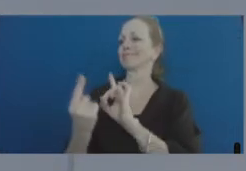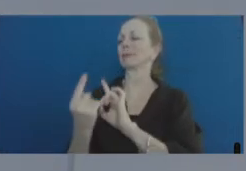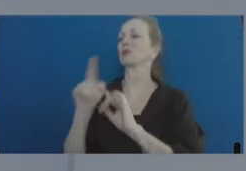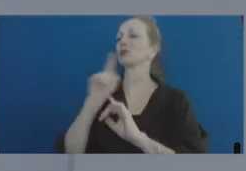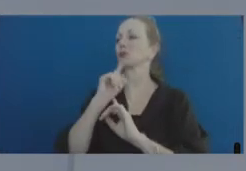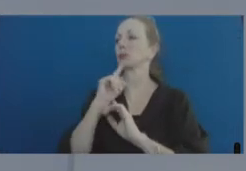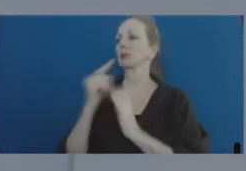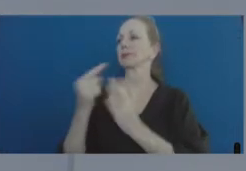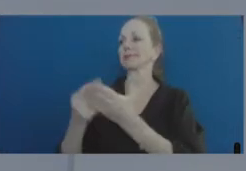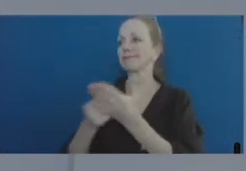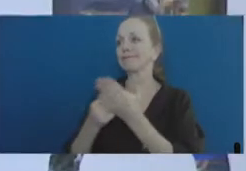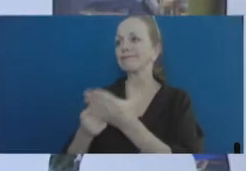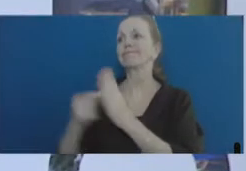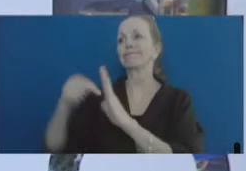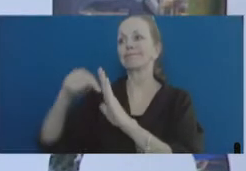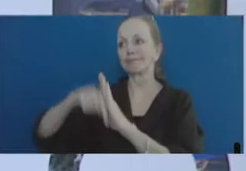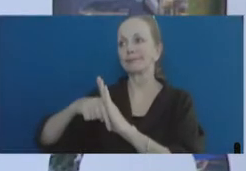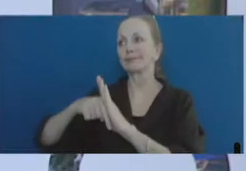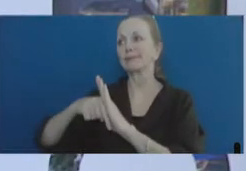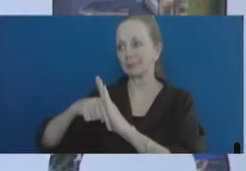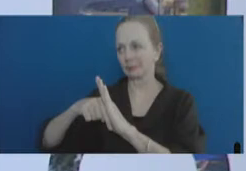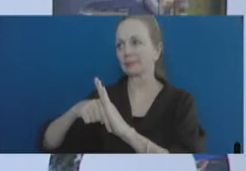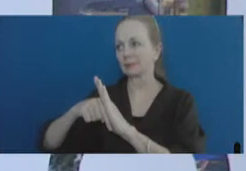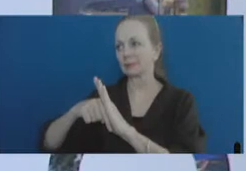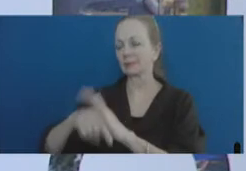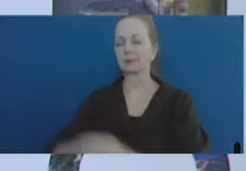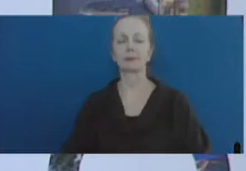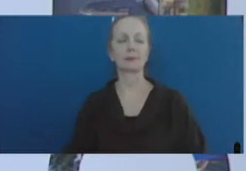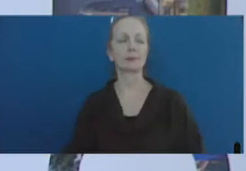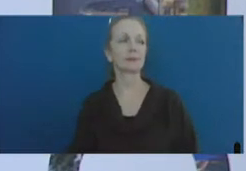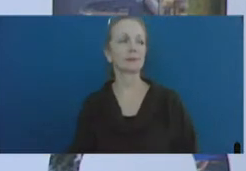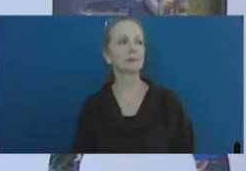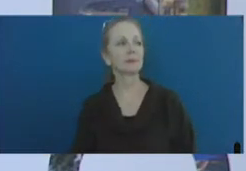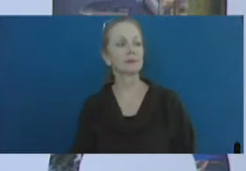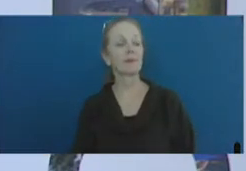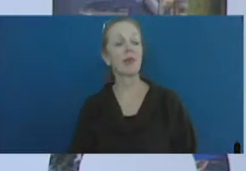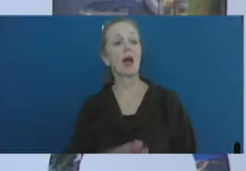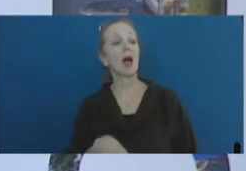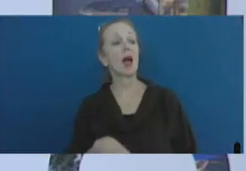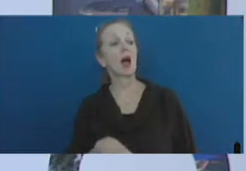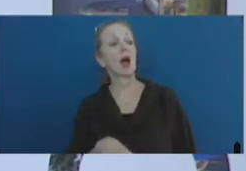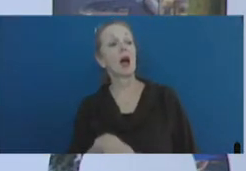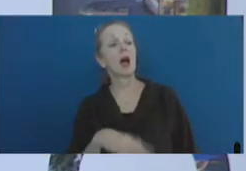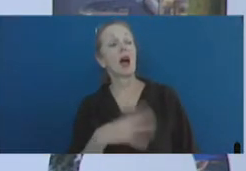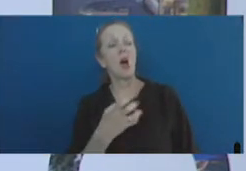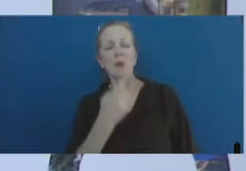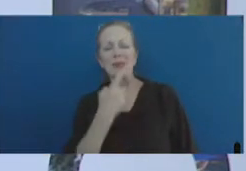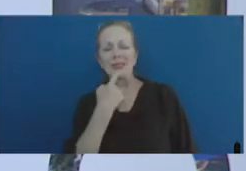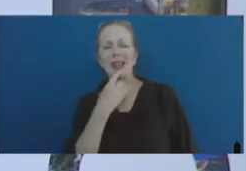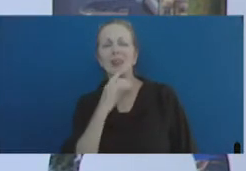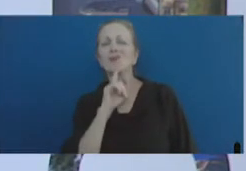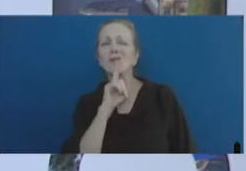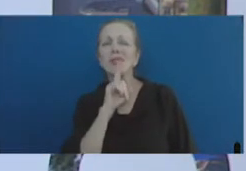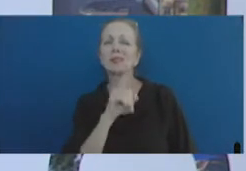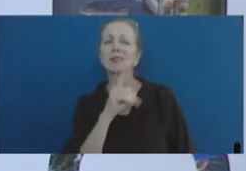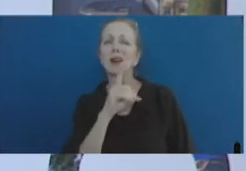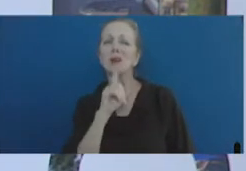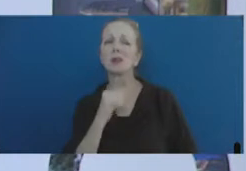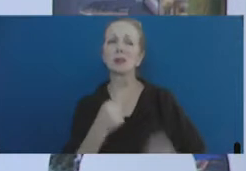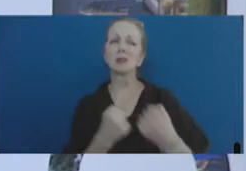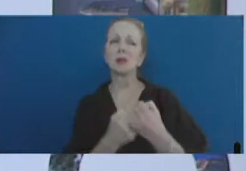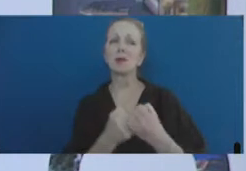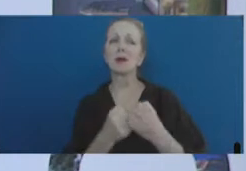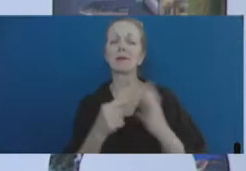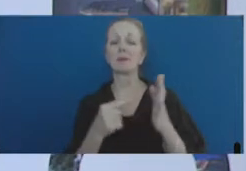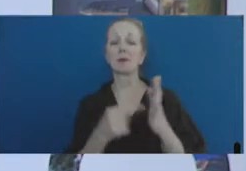dig deeper. And I just wanted to say too, I'm a very strong proponent of affordability